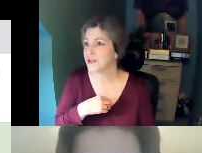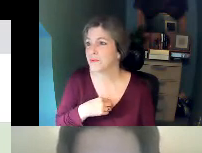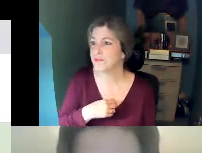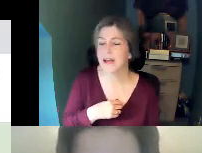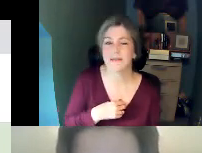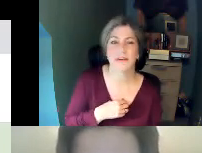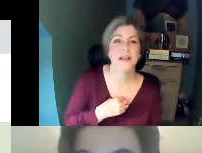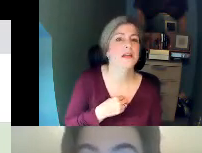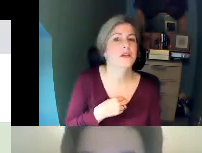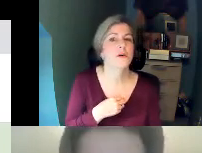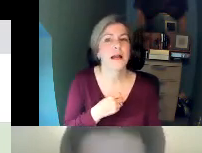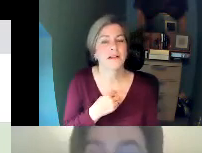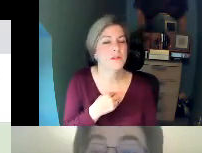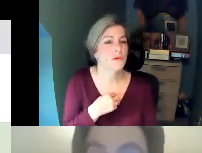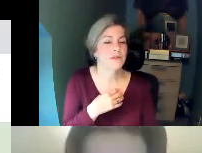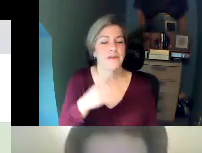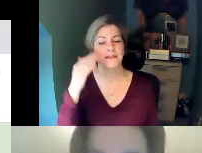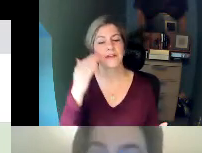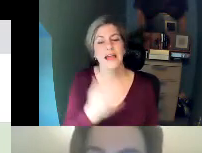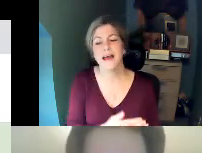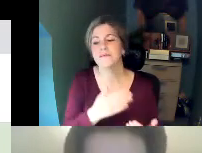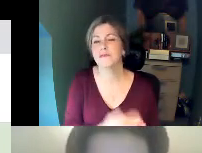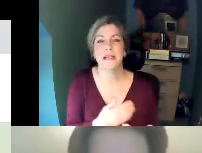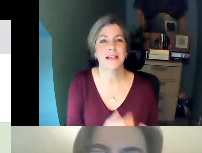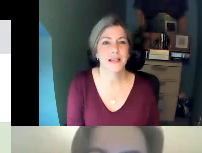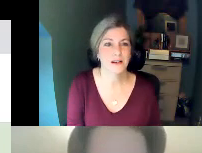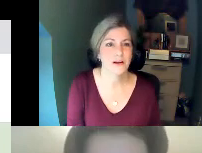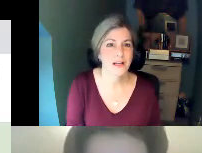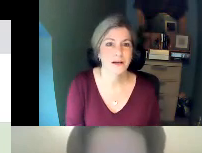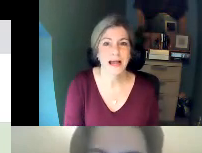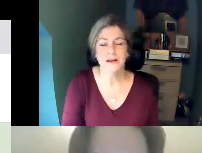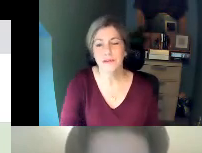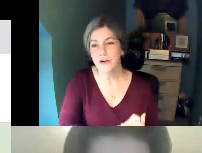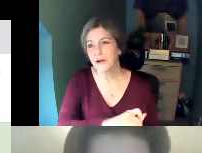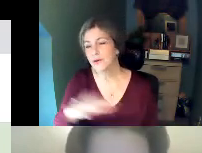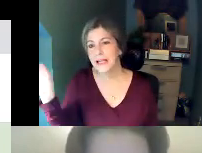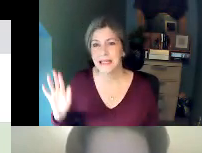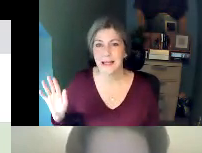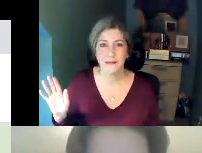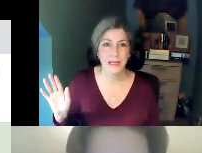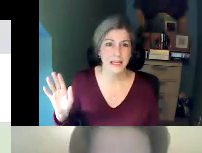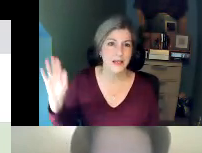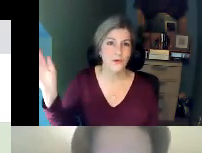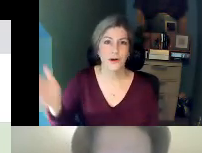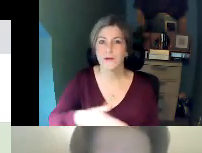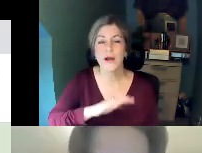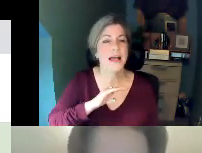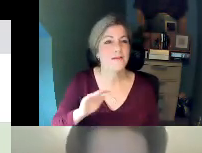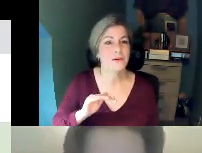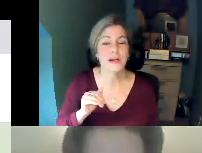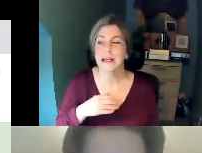still be eligible for FAFSA? You are eligible for FAFSA every year. No matter if you're an old lady like me